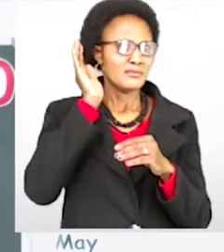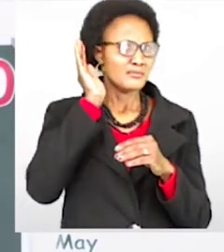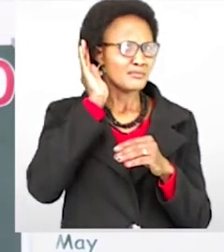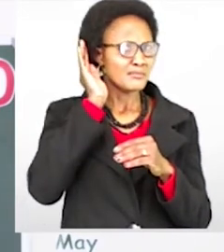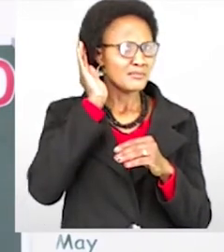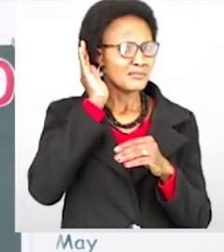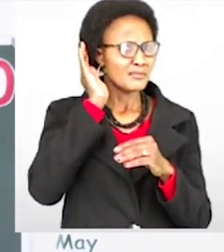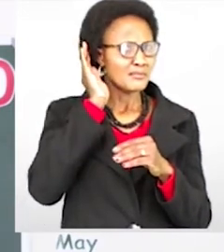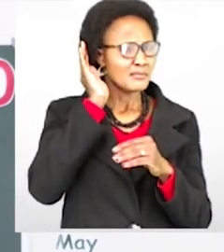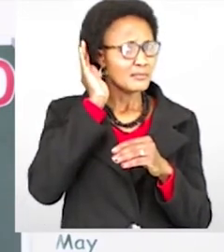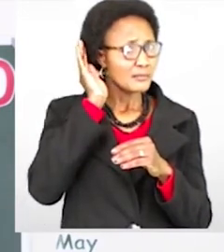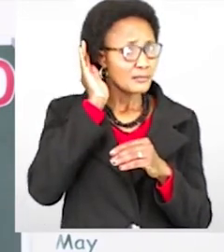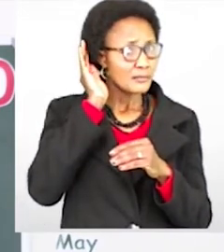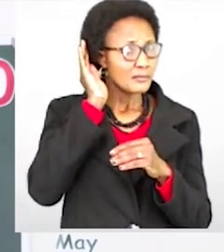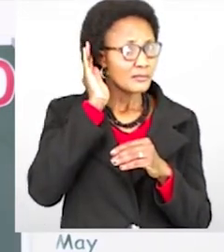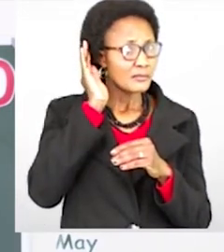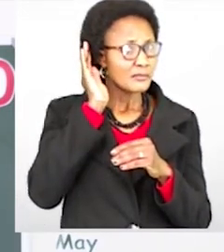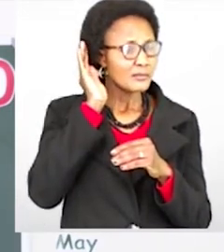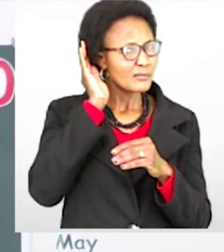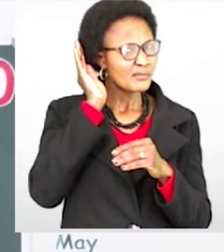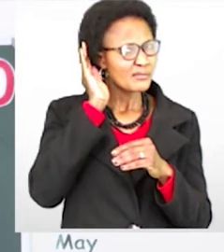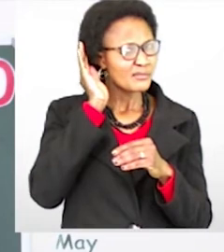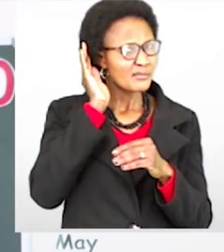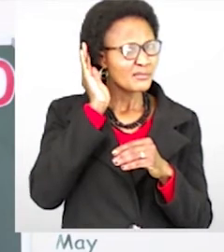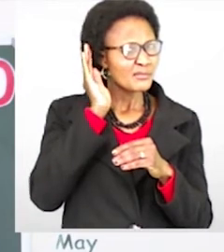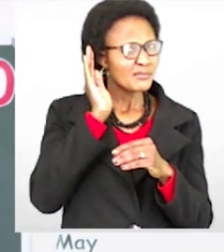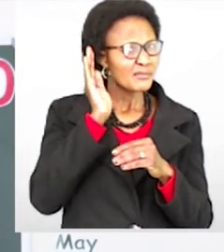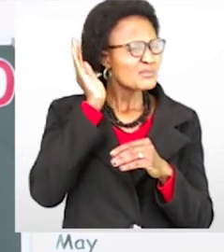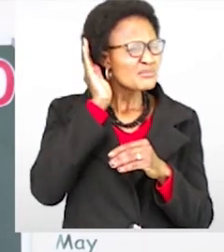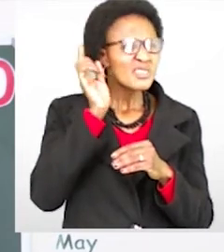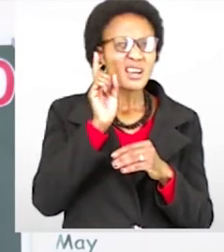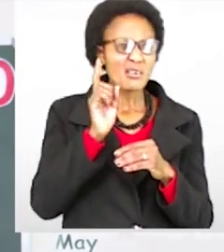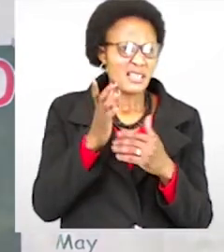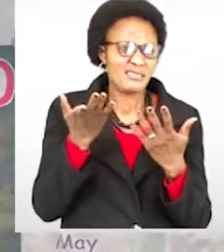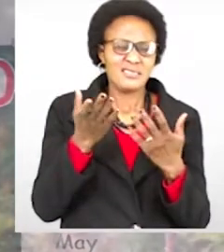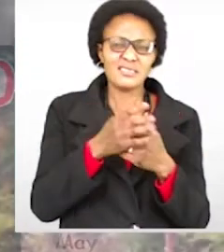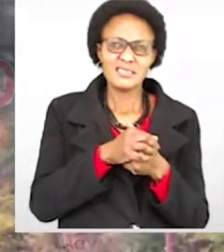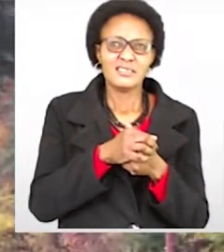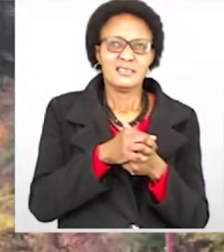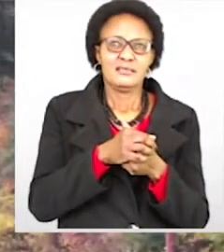and listen to something and tell me what you hear.